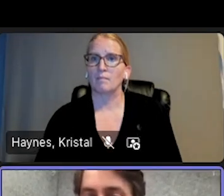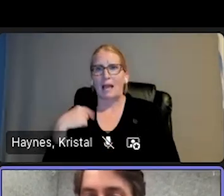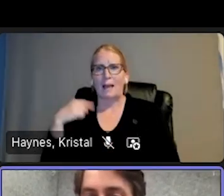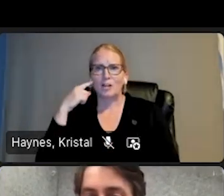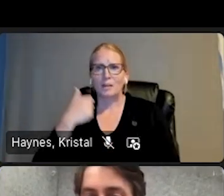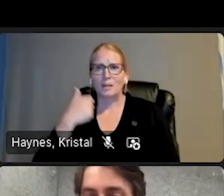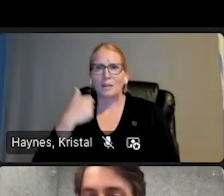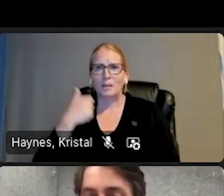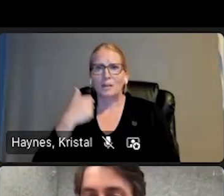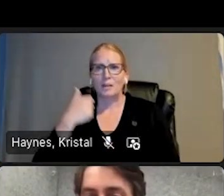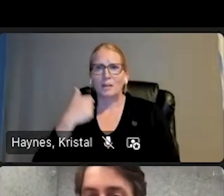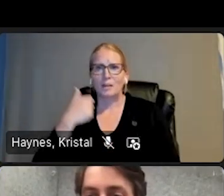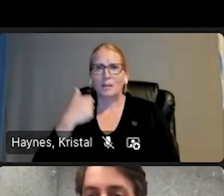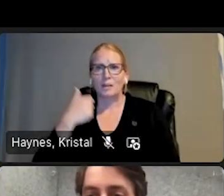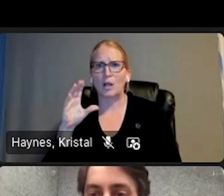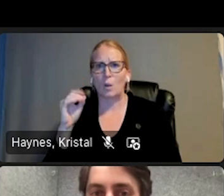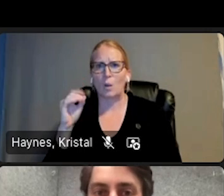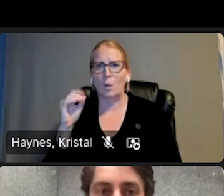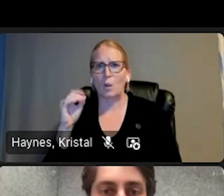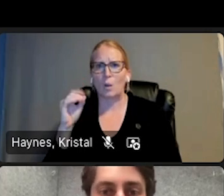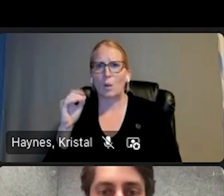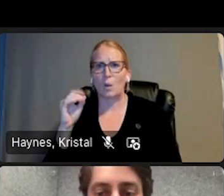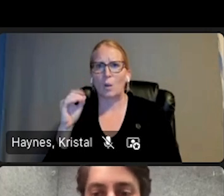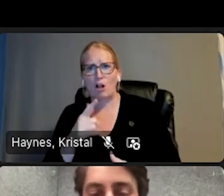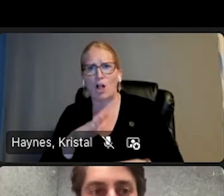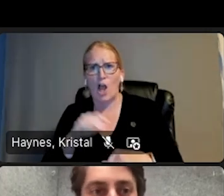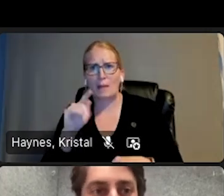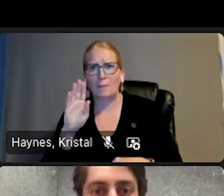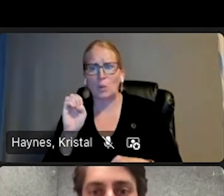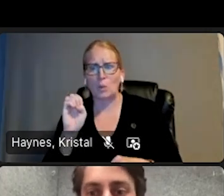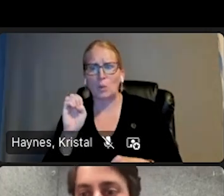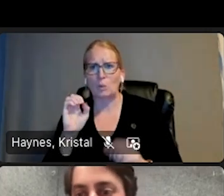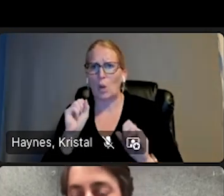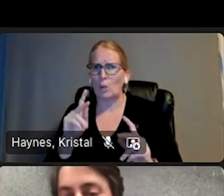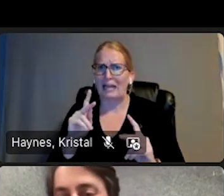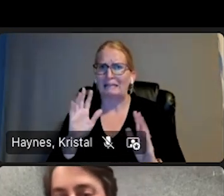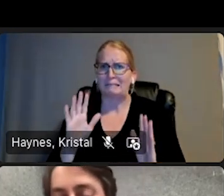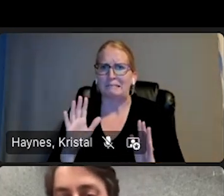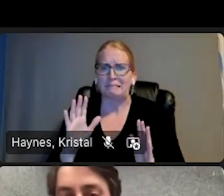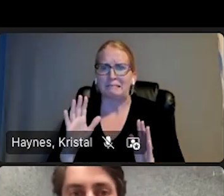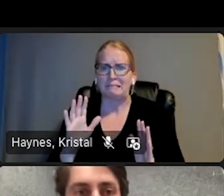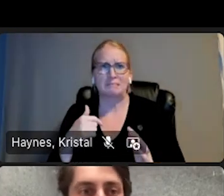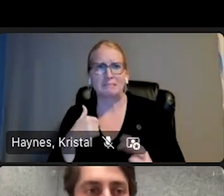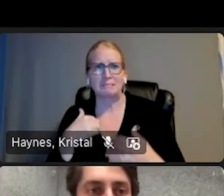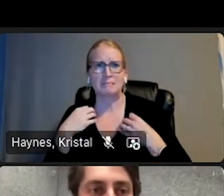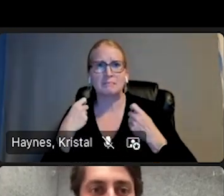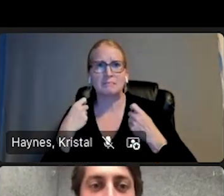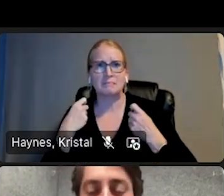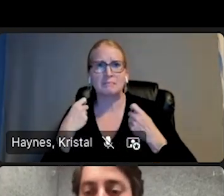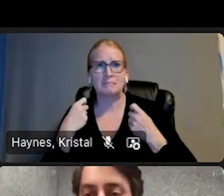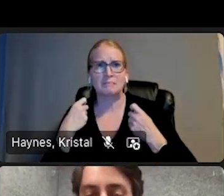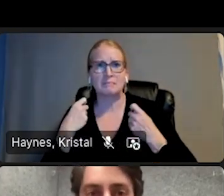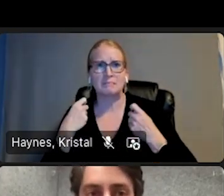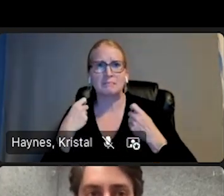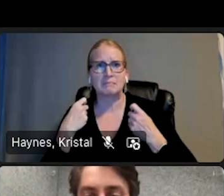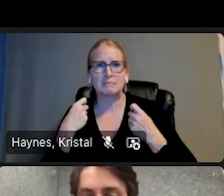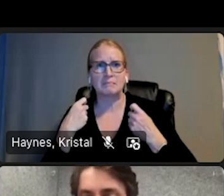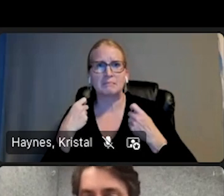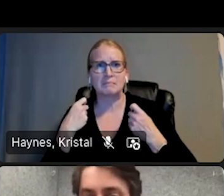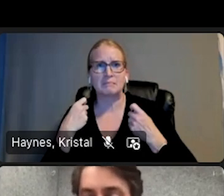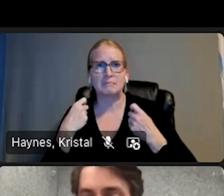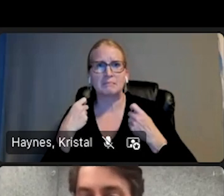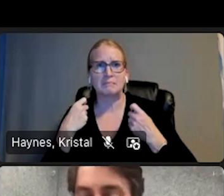Okay. Sorry. I can mute the Chandler guest for right now. Will that affect your audio? No?